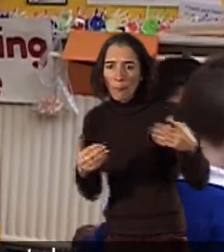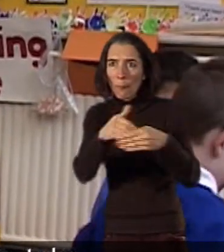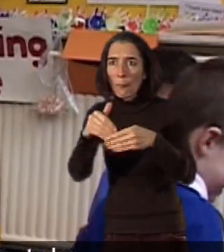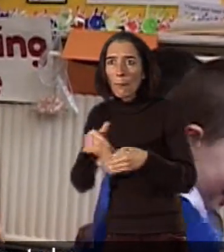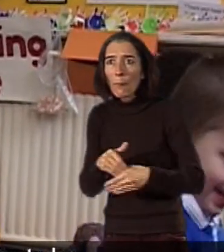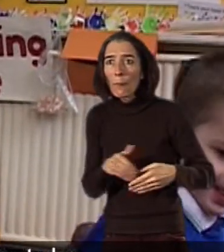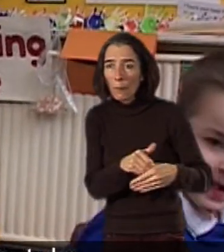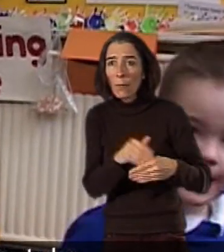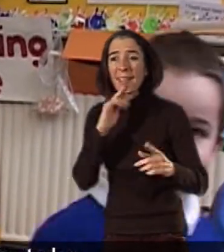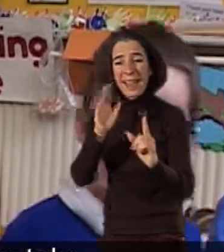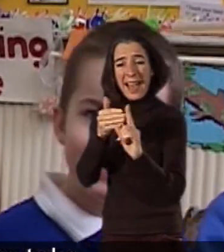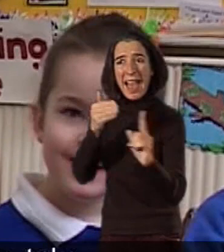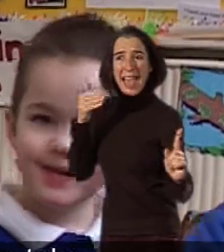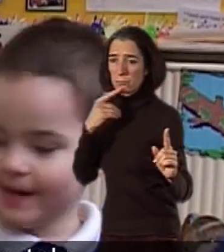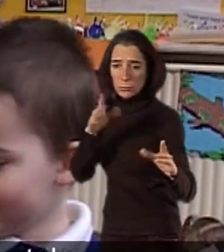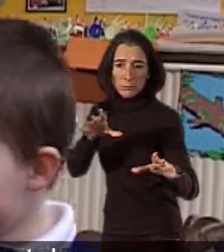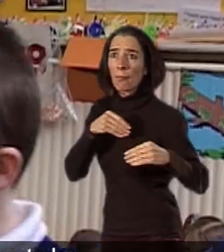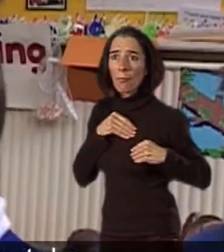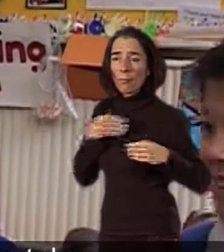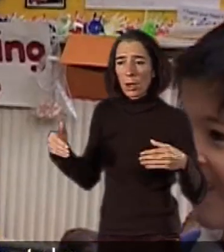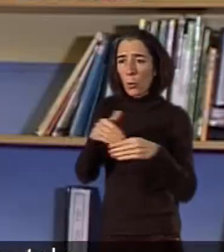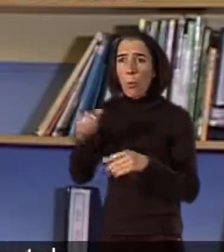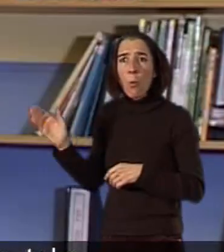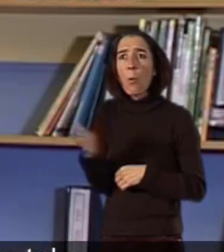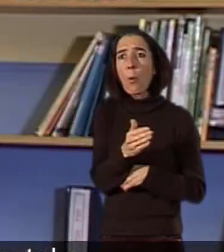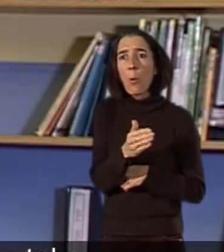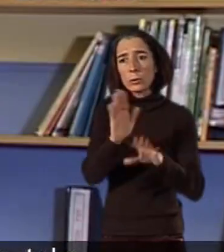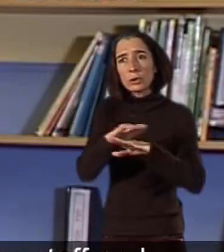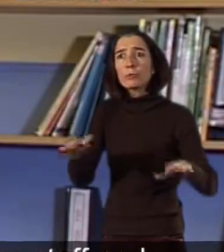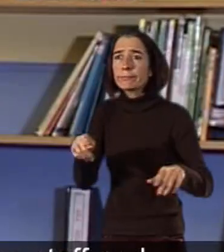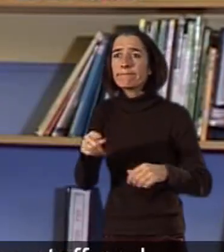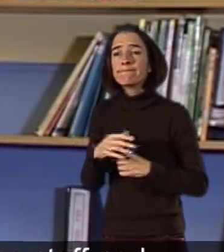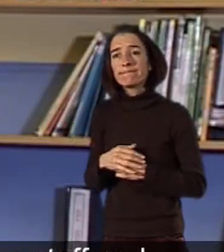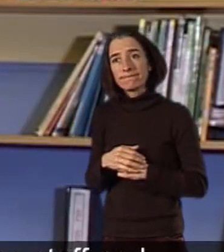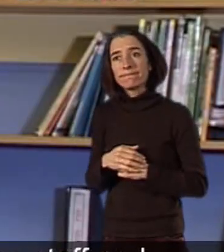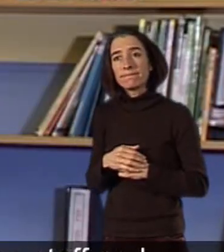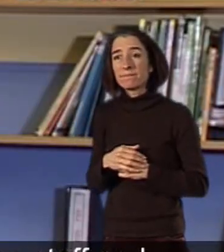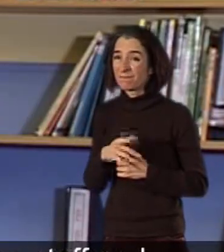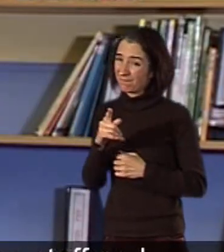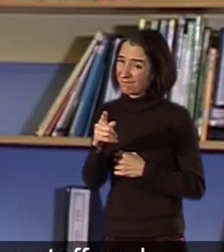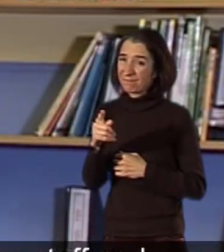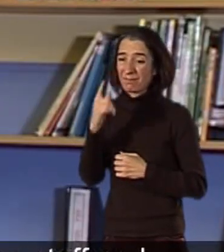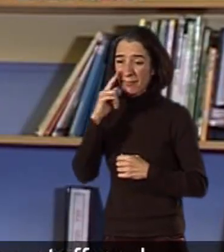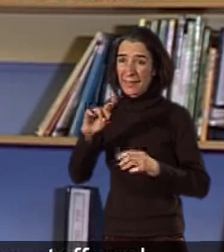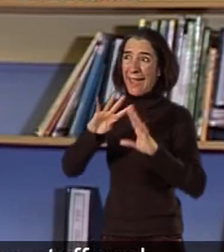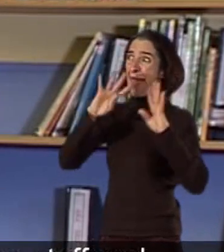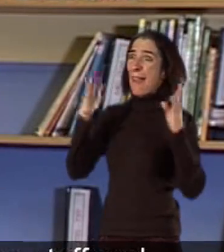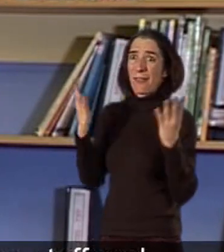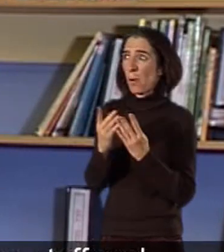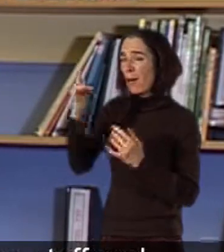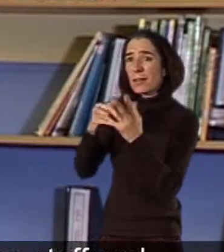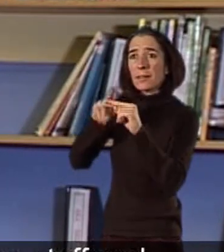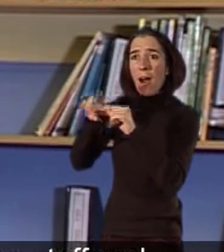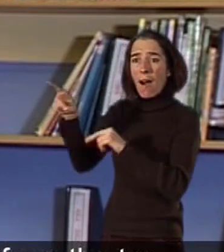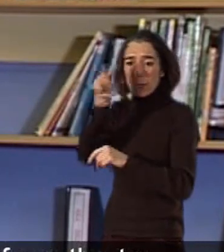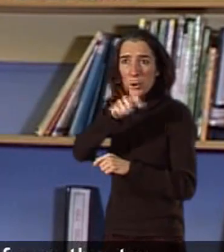aim, where possible, to take everyone from the vicinity. And I think it's worth saying that everyone in terms of the staff and indeed the pupils at the